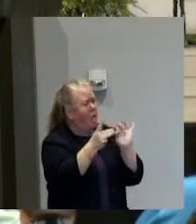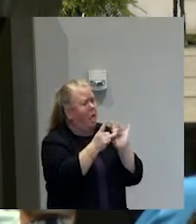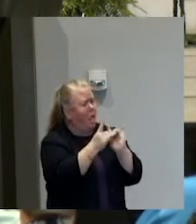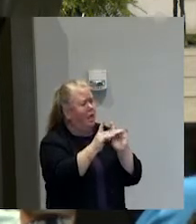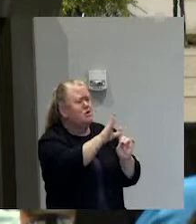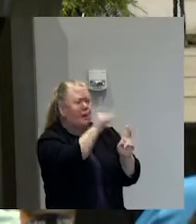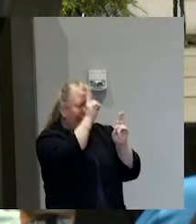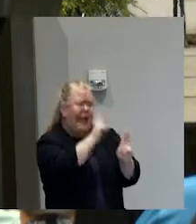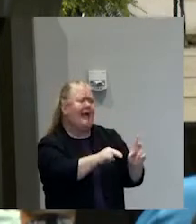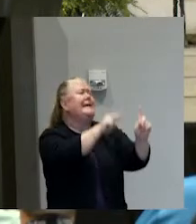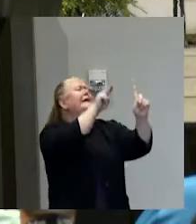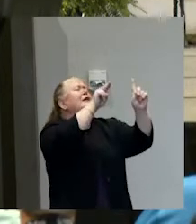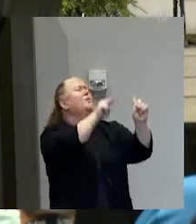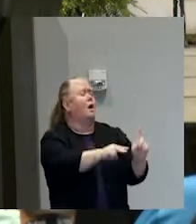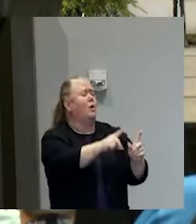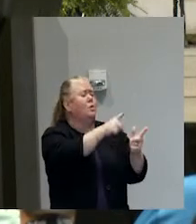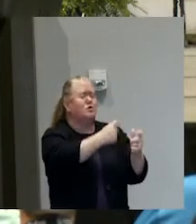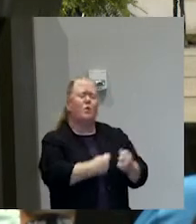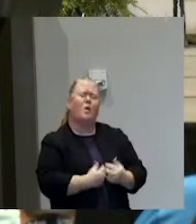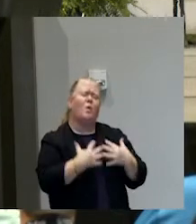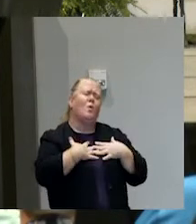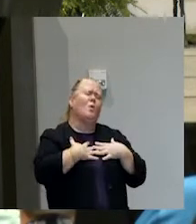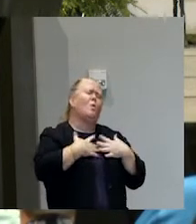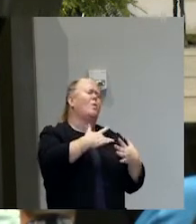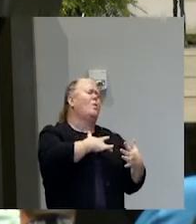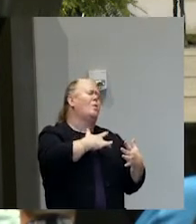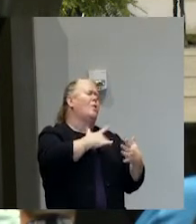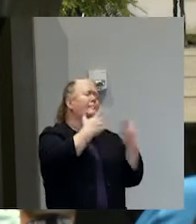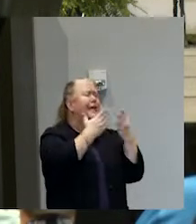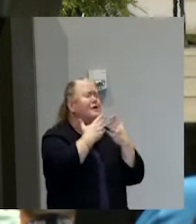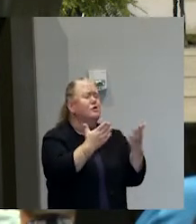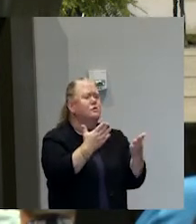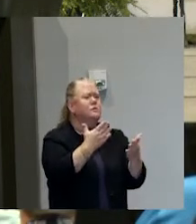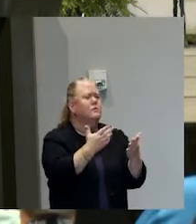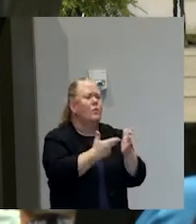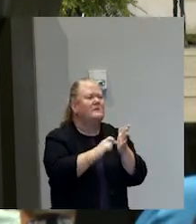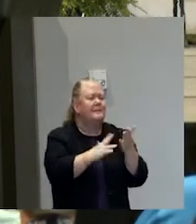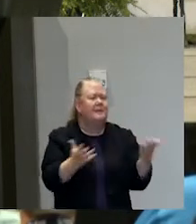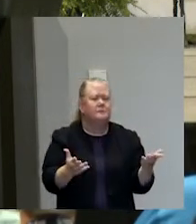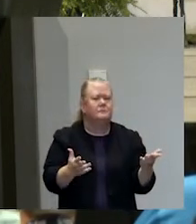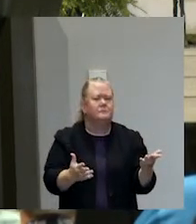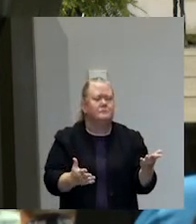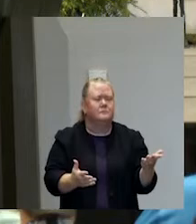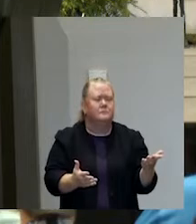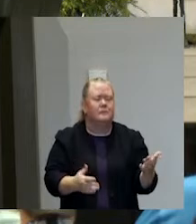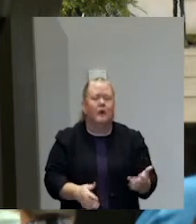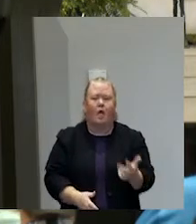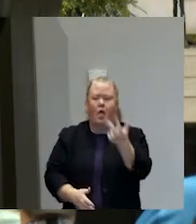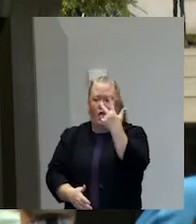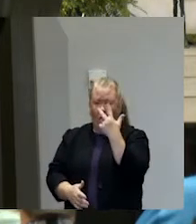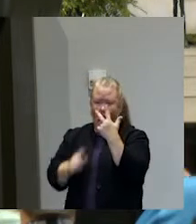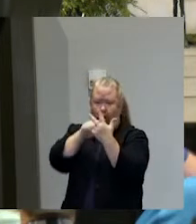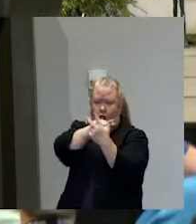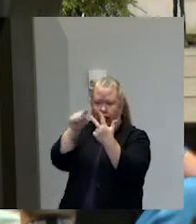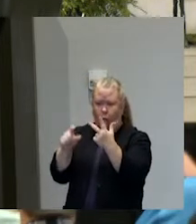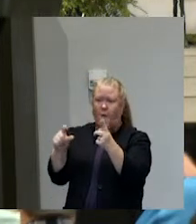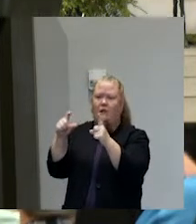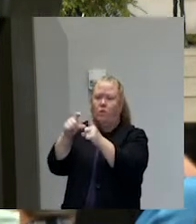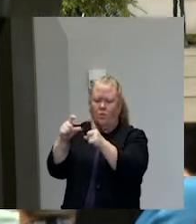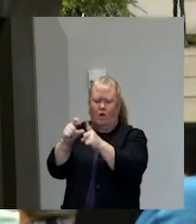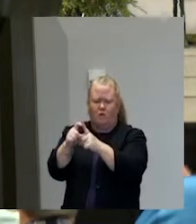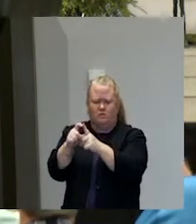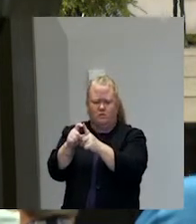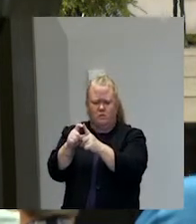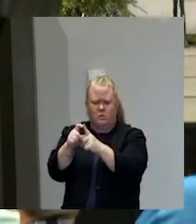my hero, you inspire me, thank you"? 3 words. More Emmy voters.